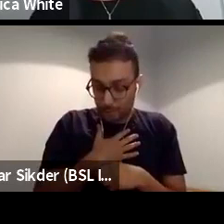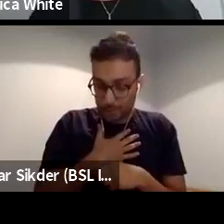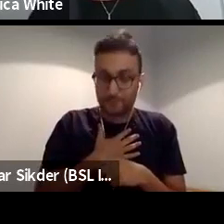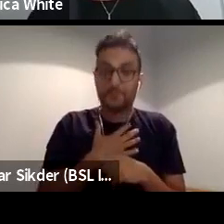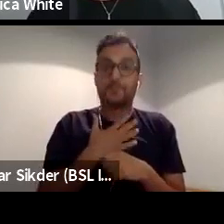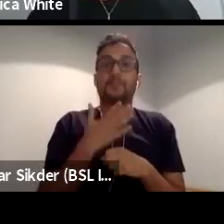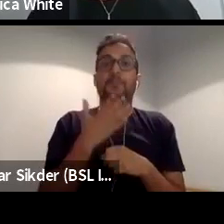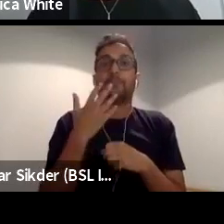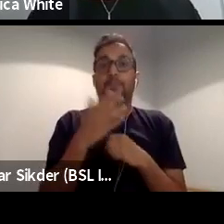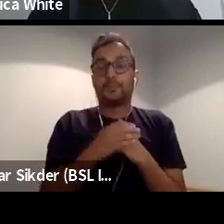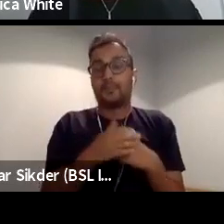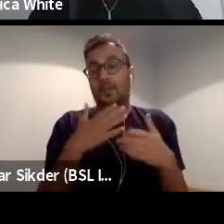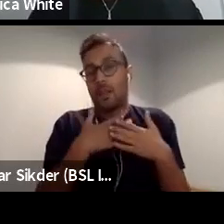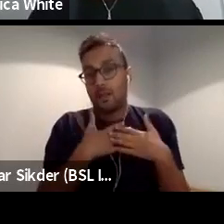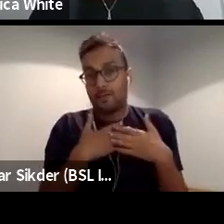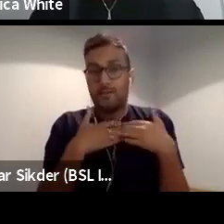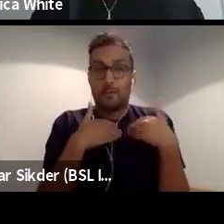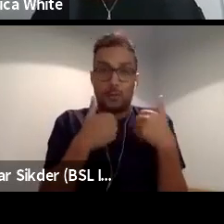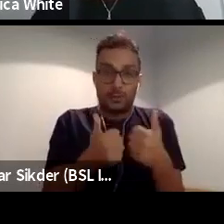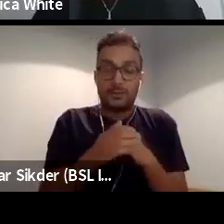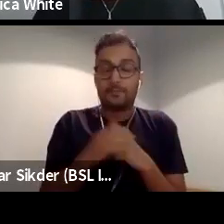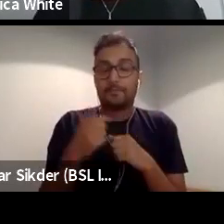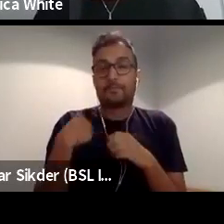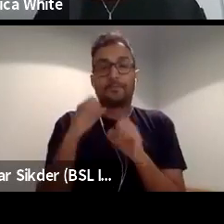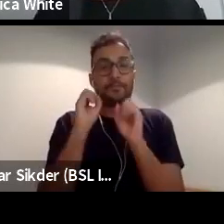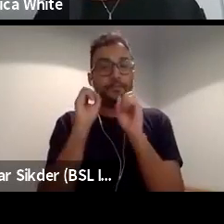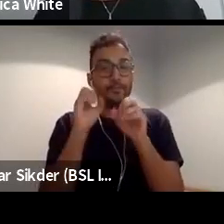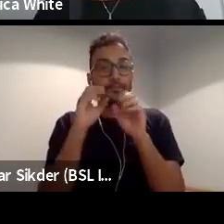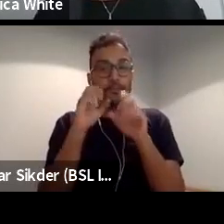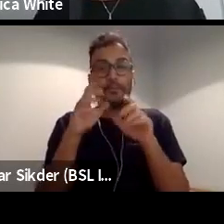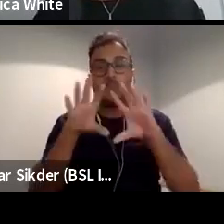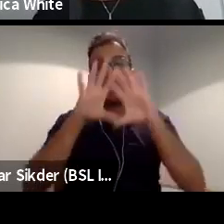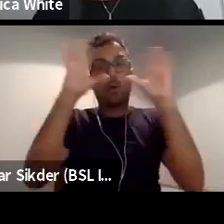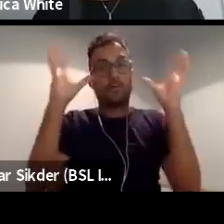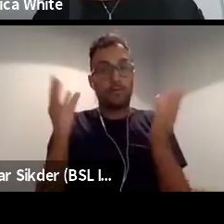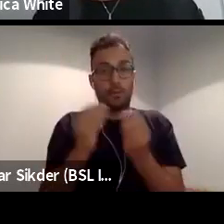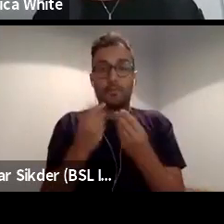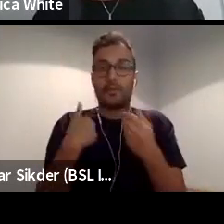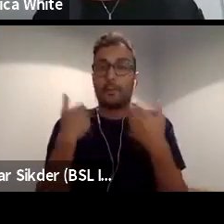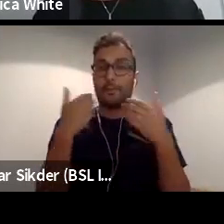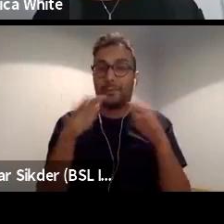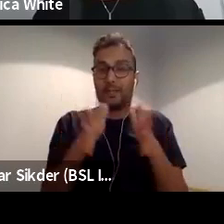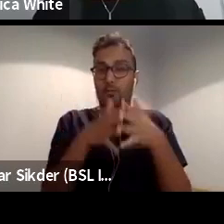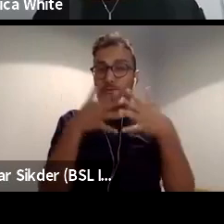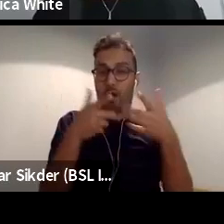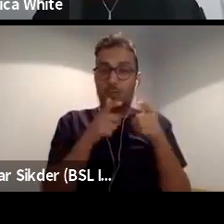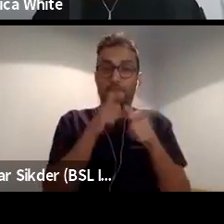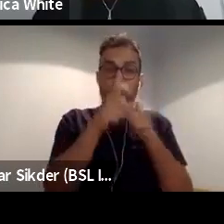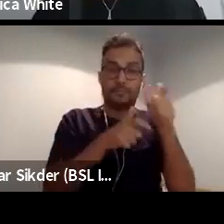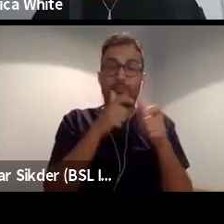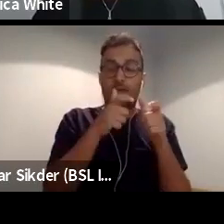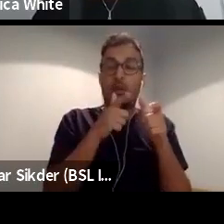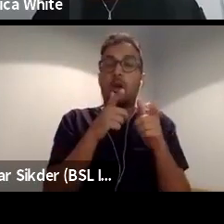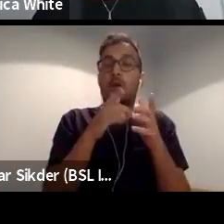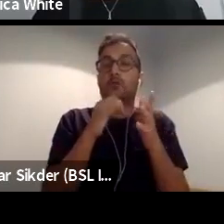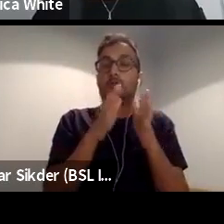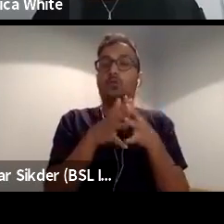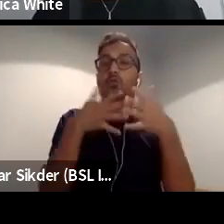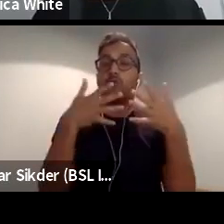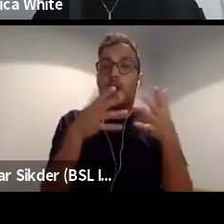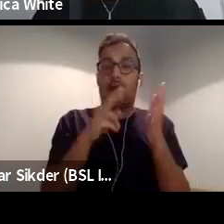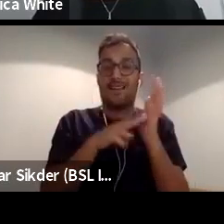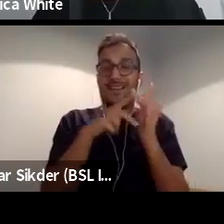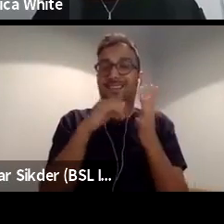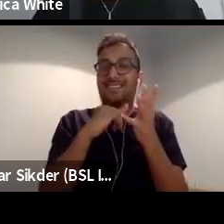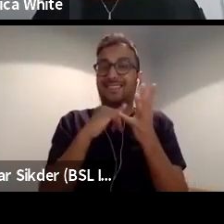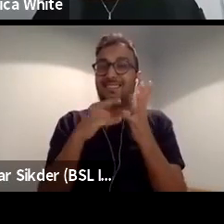mercy. Just a quick overview of the verses I have recited from Surah An-Nisa, verse 82 and 83, in light of the